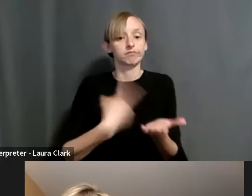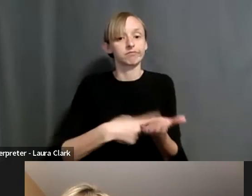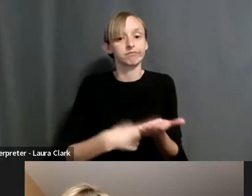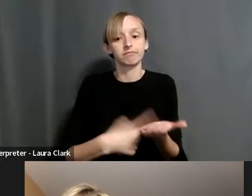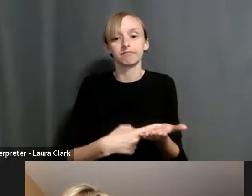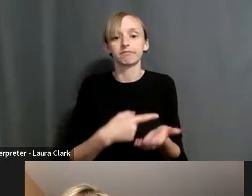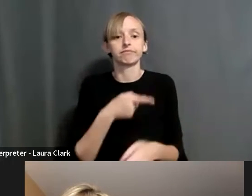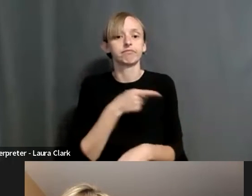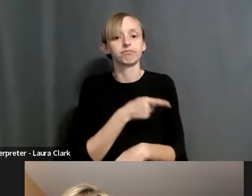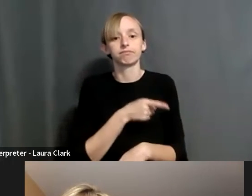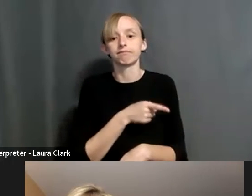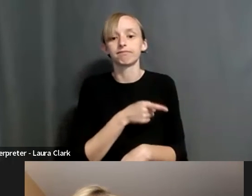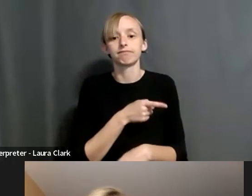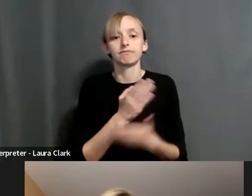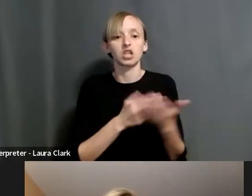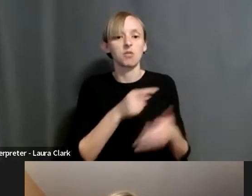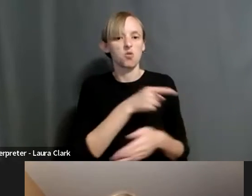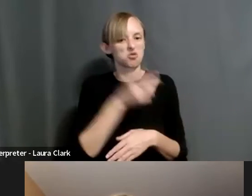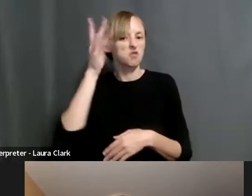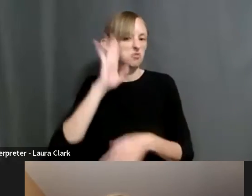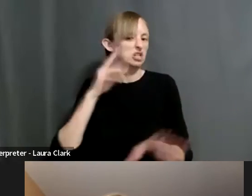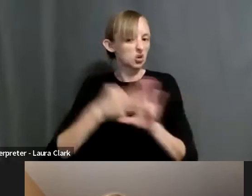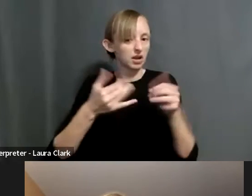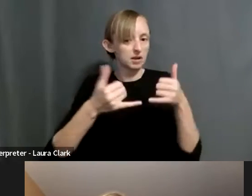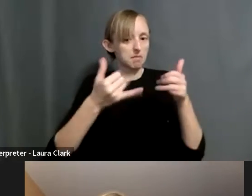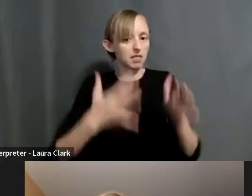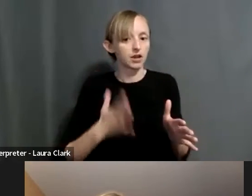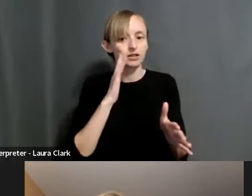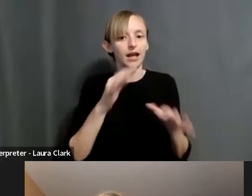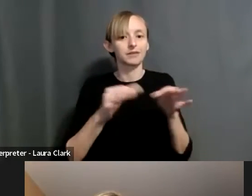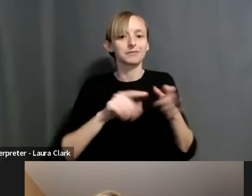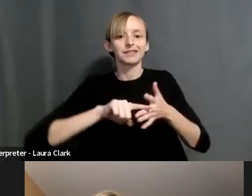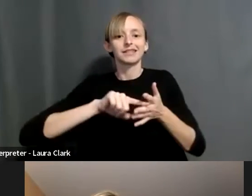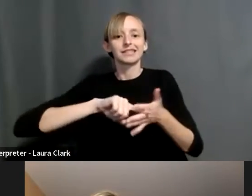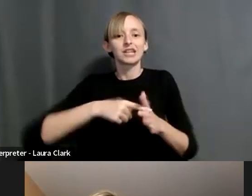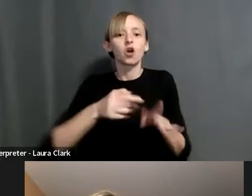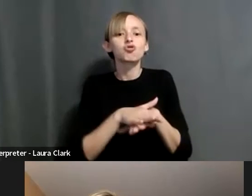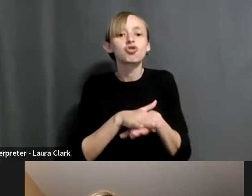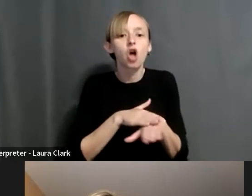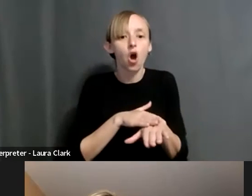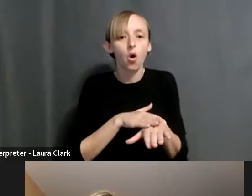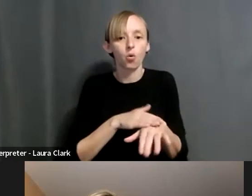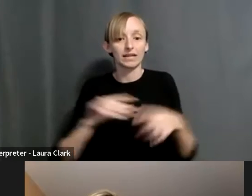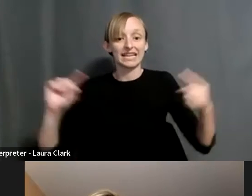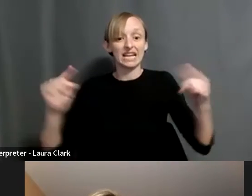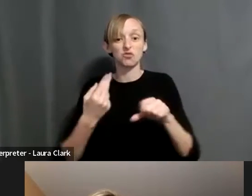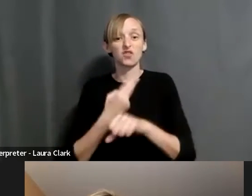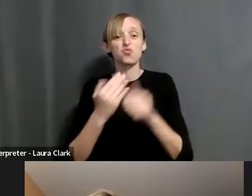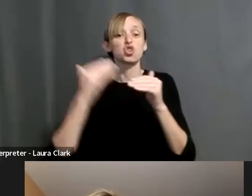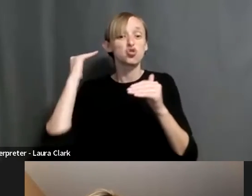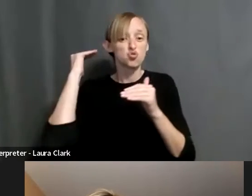of the future players, I talk about starting gradually. Overuse injuries are one of the most